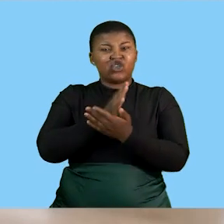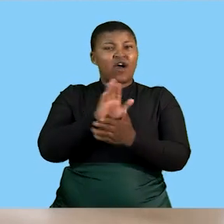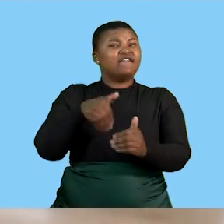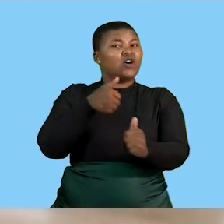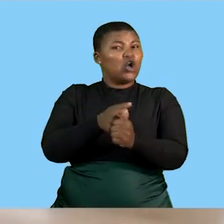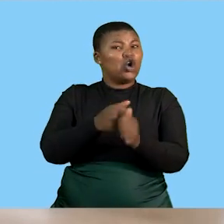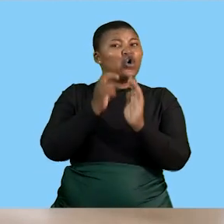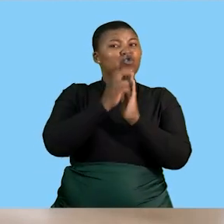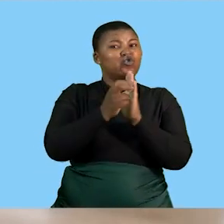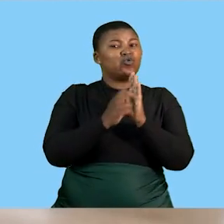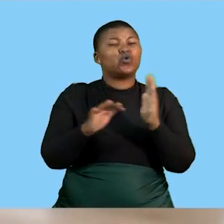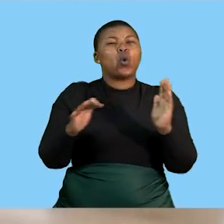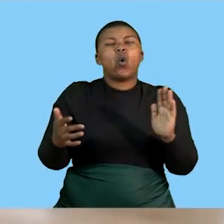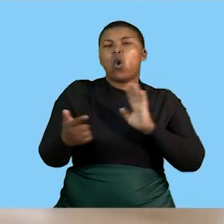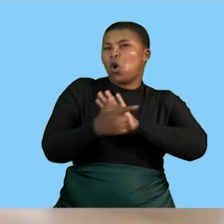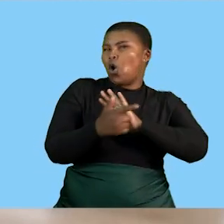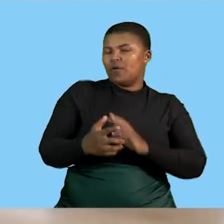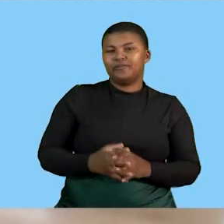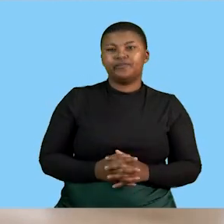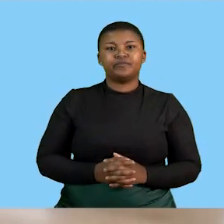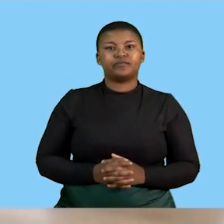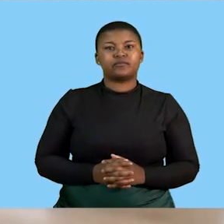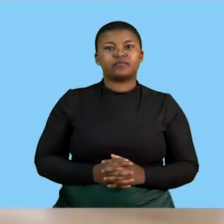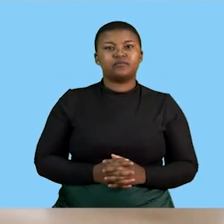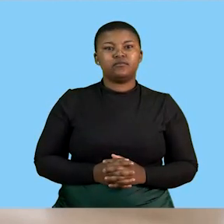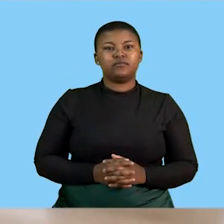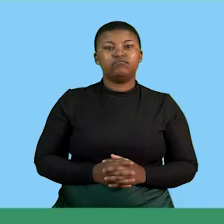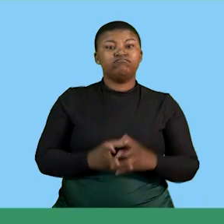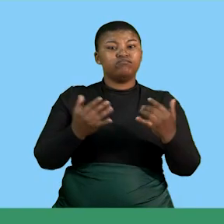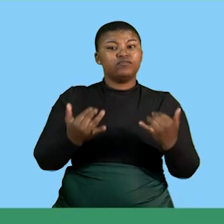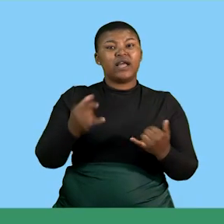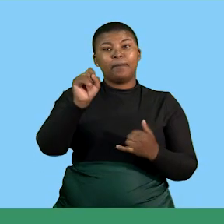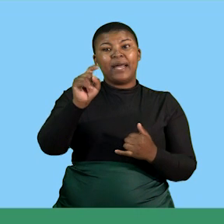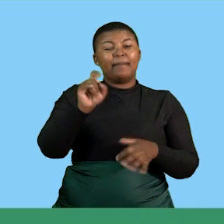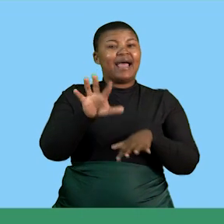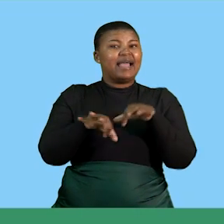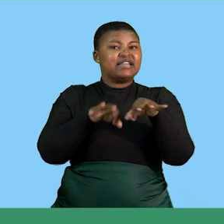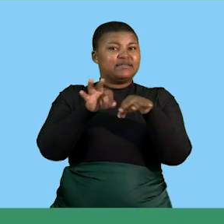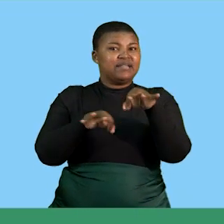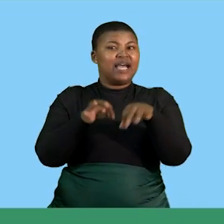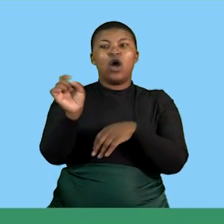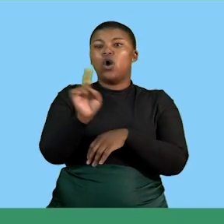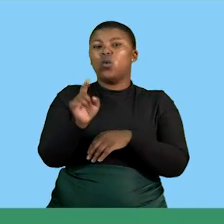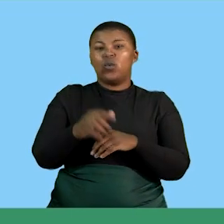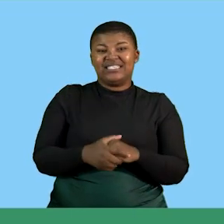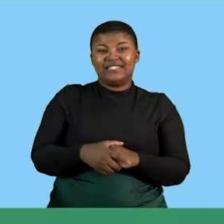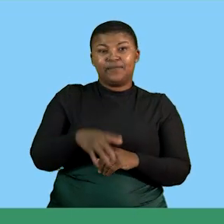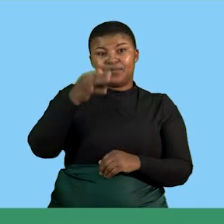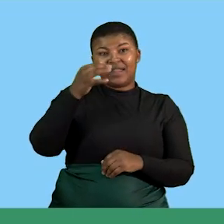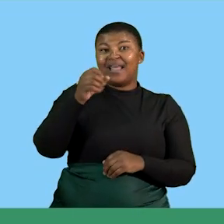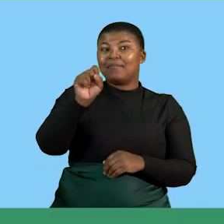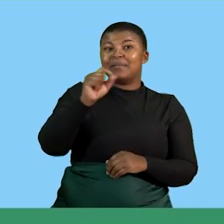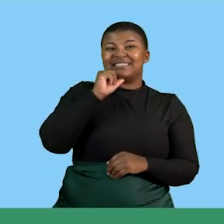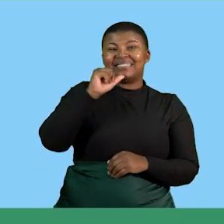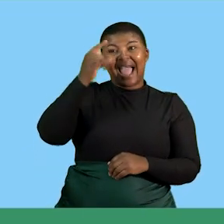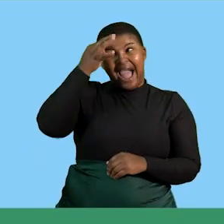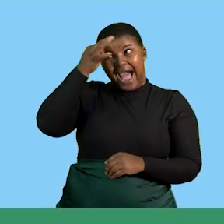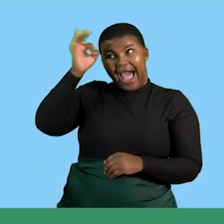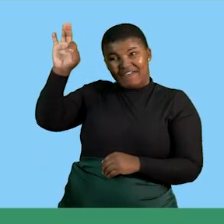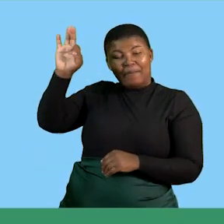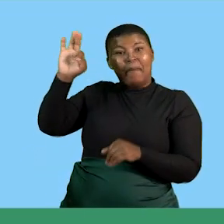business must adhere to. So these rules and regulations are designed to monitor business activities